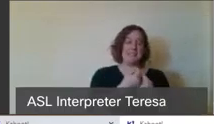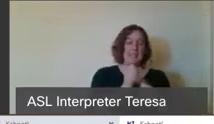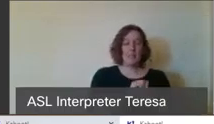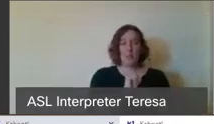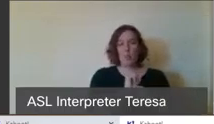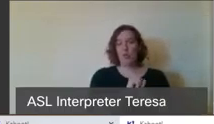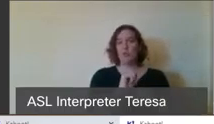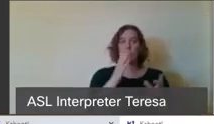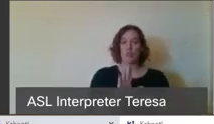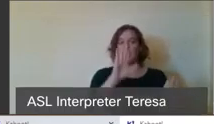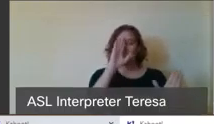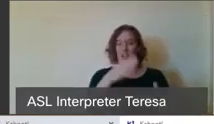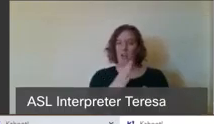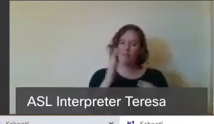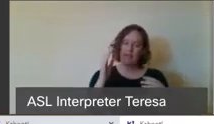on the mission,